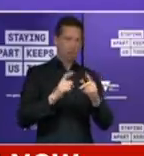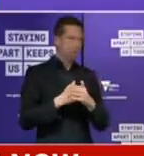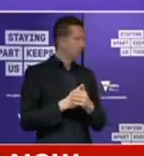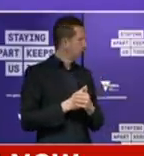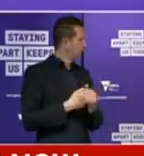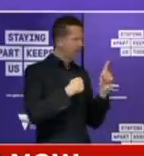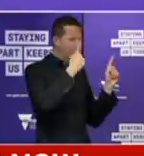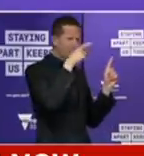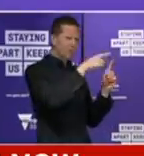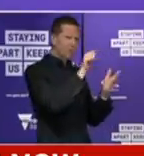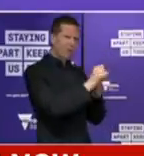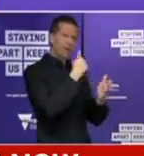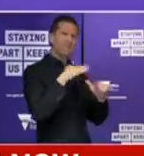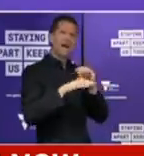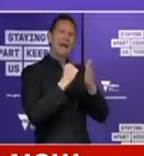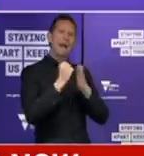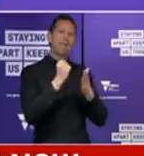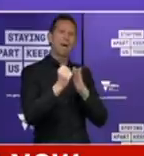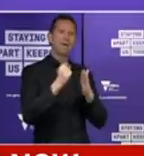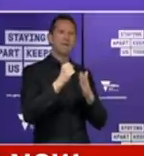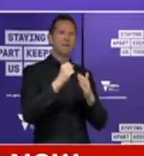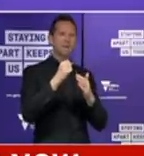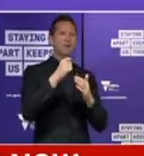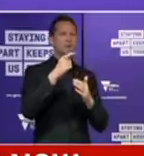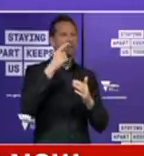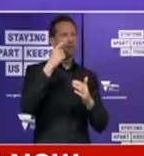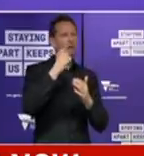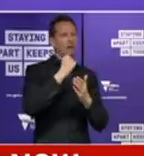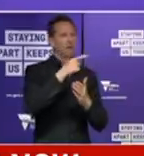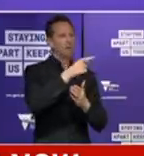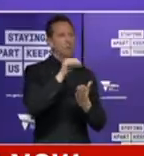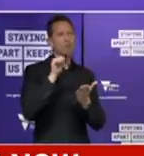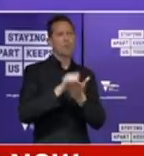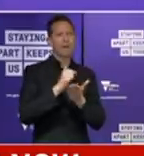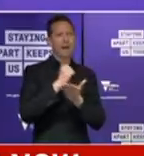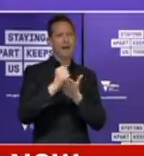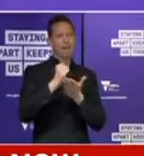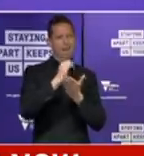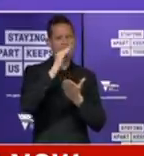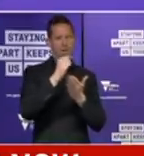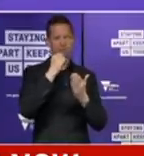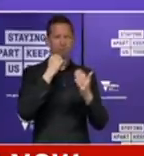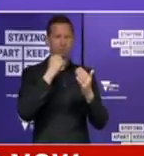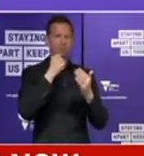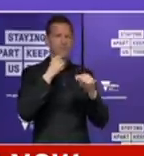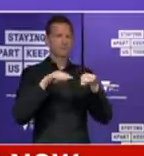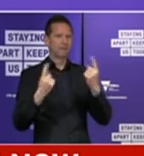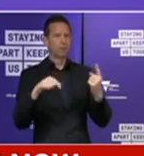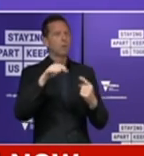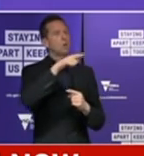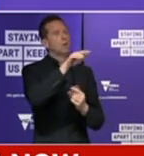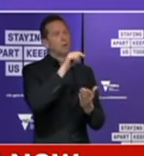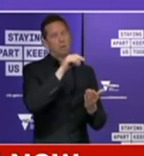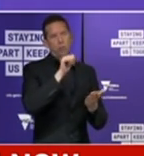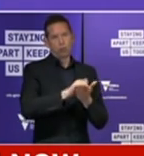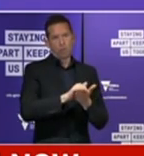You are in fact correct. Look, what I'd say is that numbers will continue to fall if